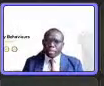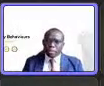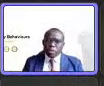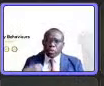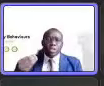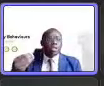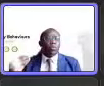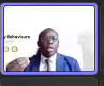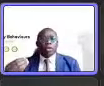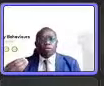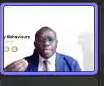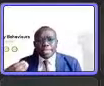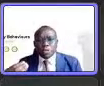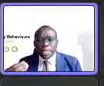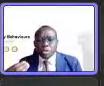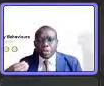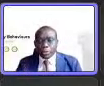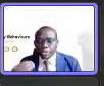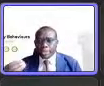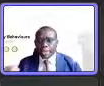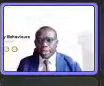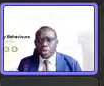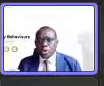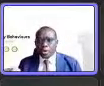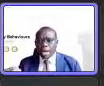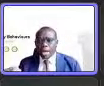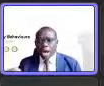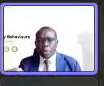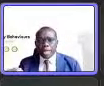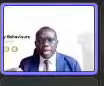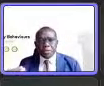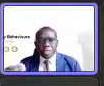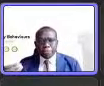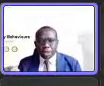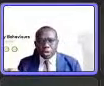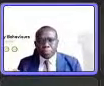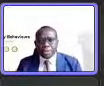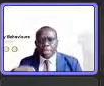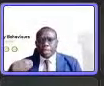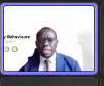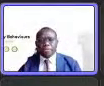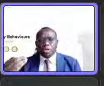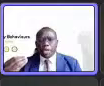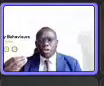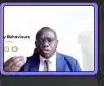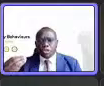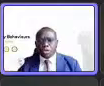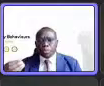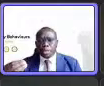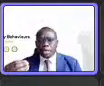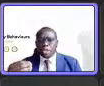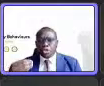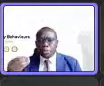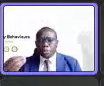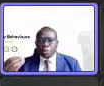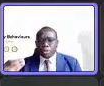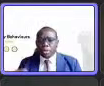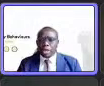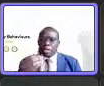a good way of just trying to reconcile on how we can actually develop